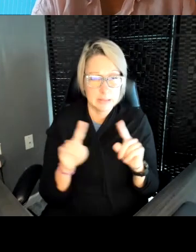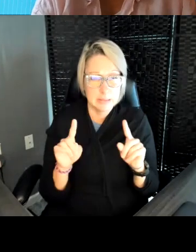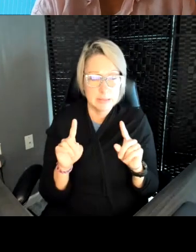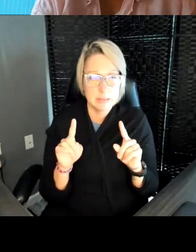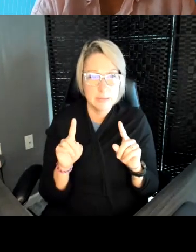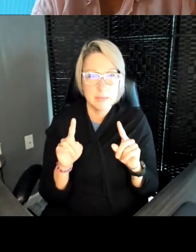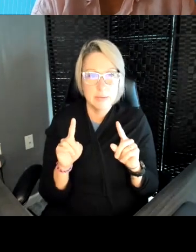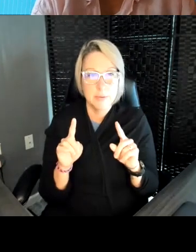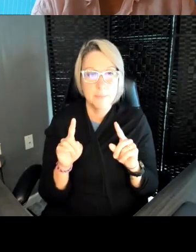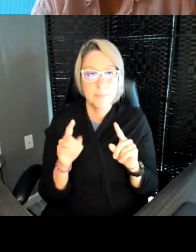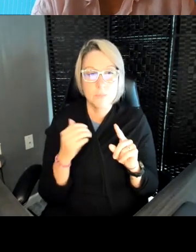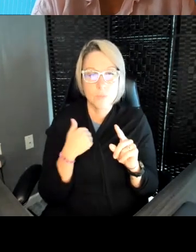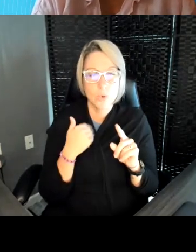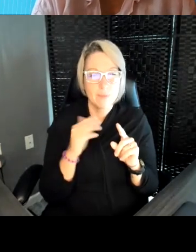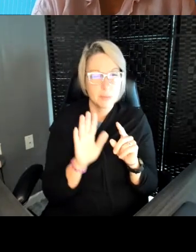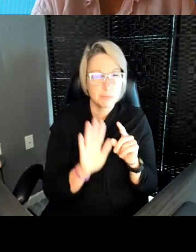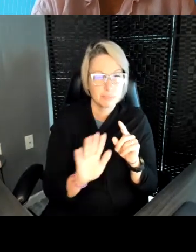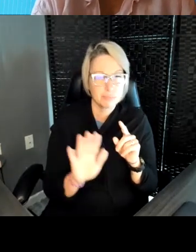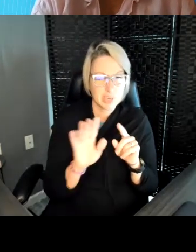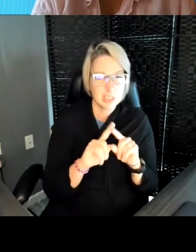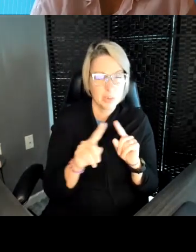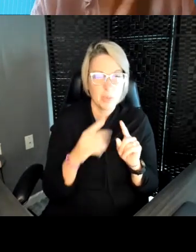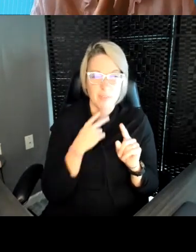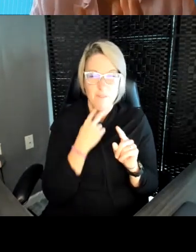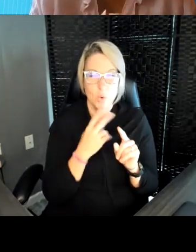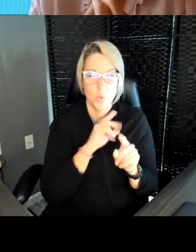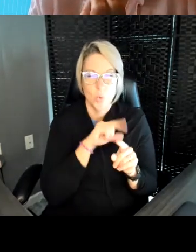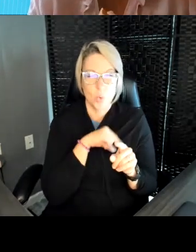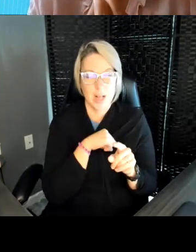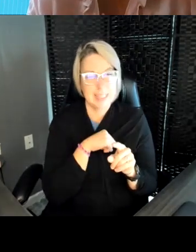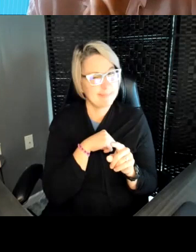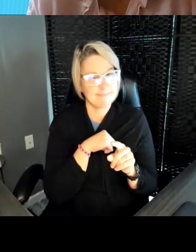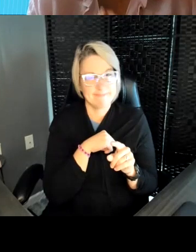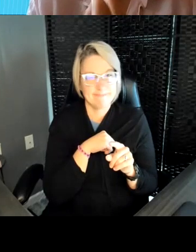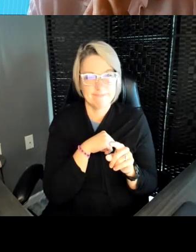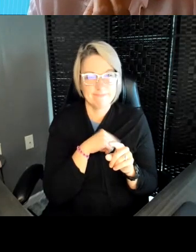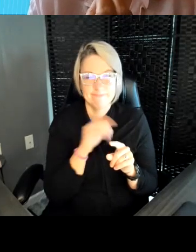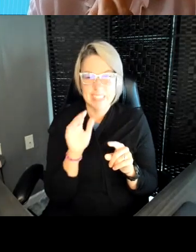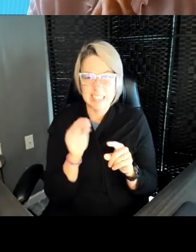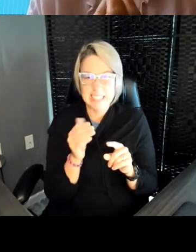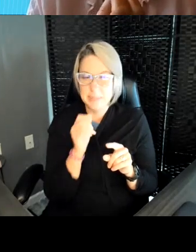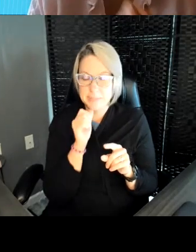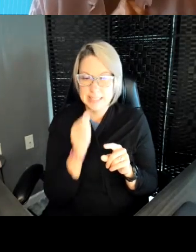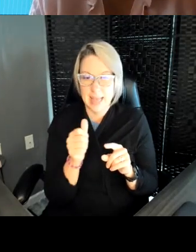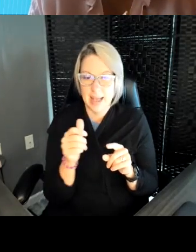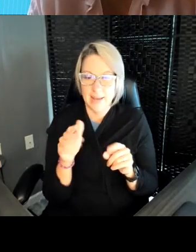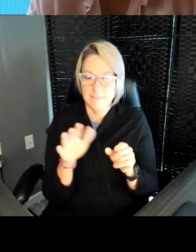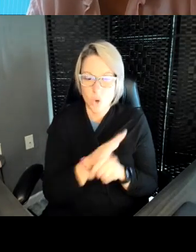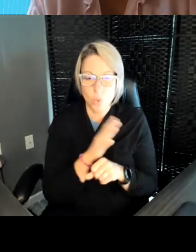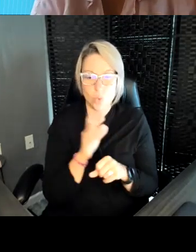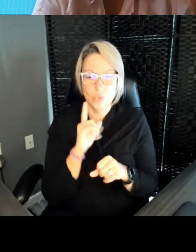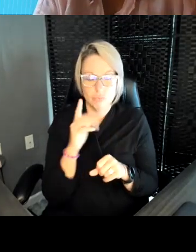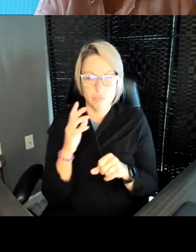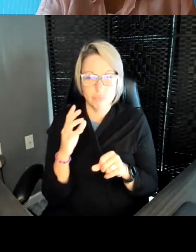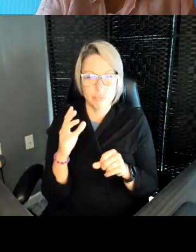an approximation, but there's a vocal quality that tells you that there wasn't that full, rich completeness